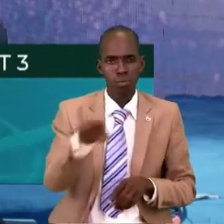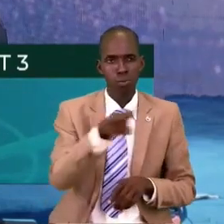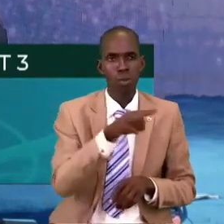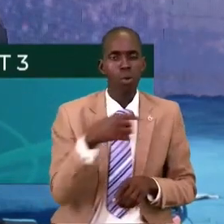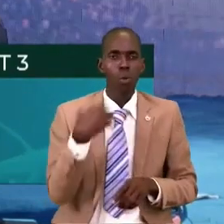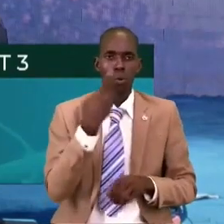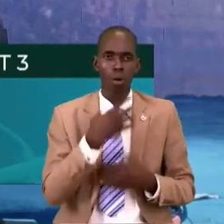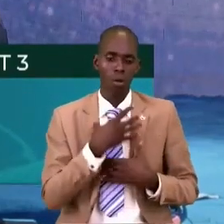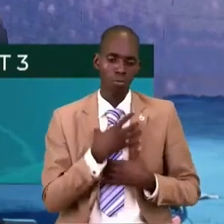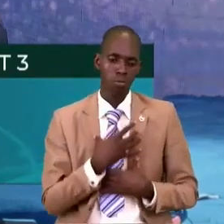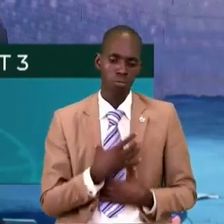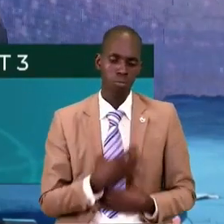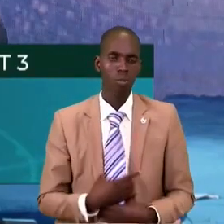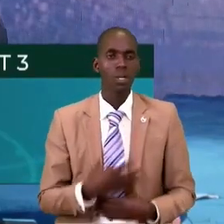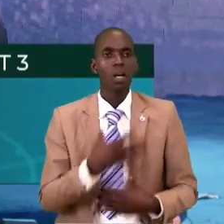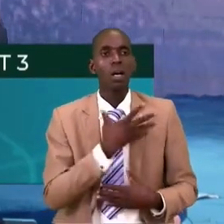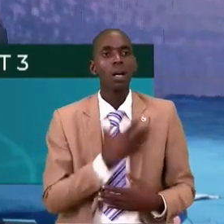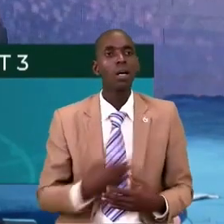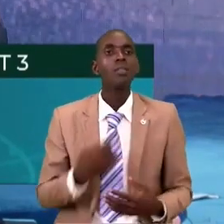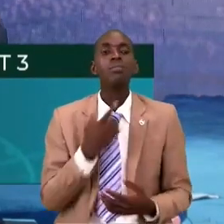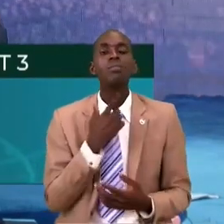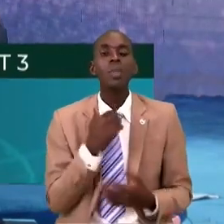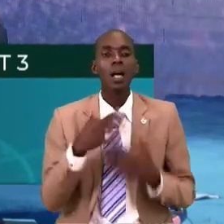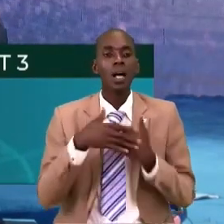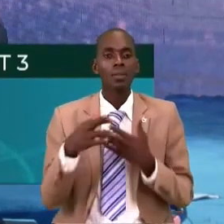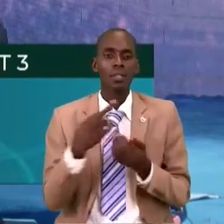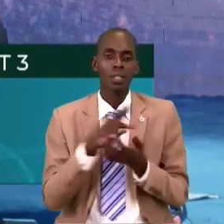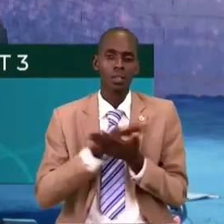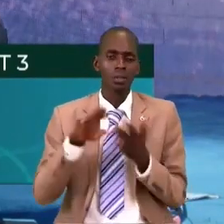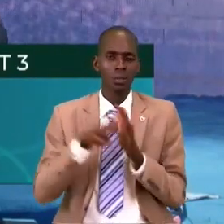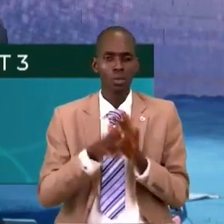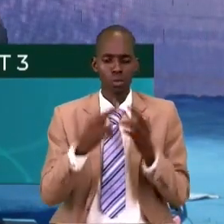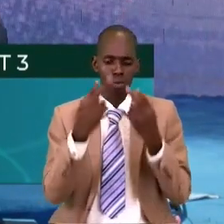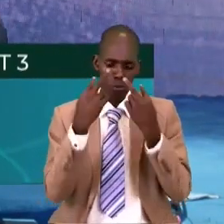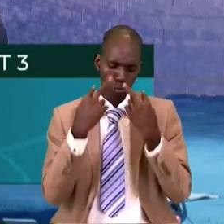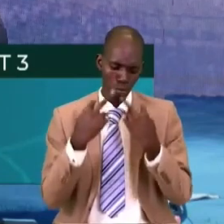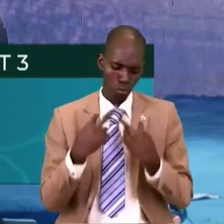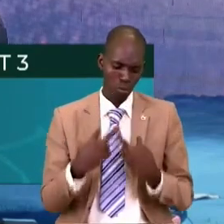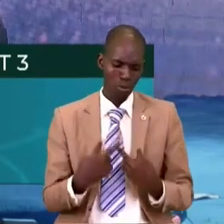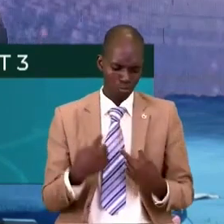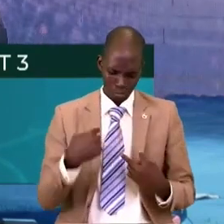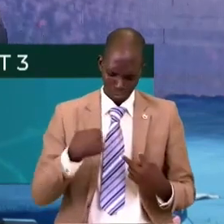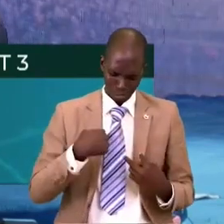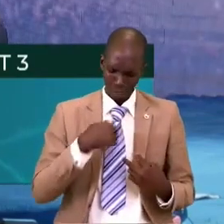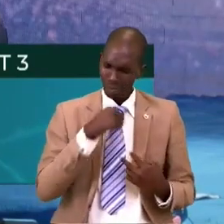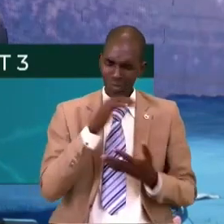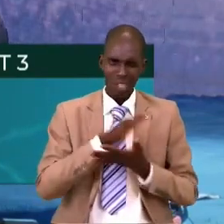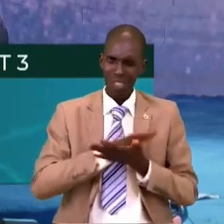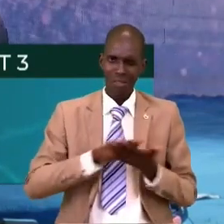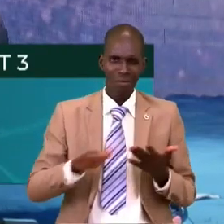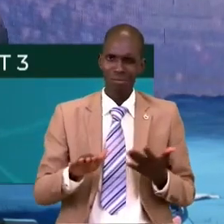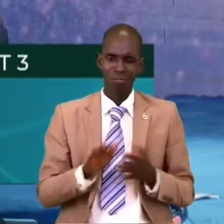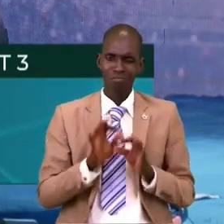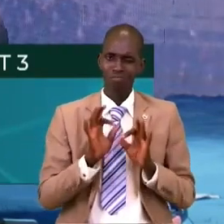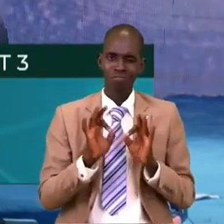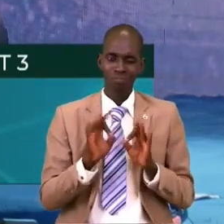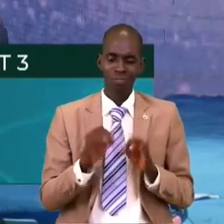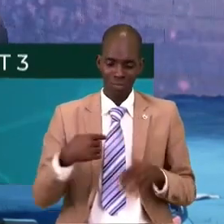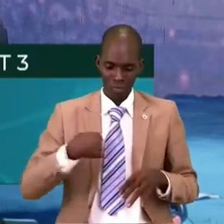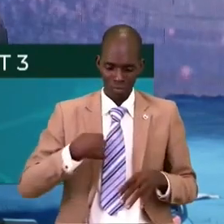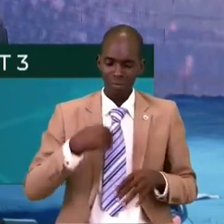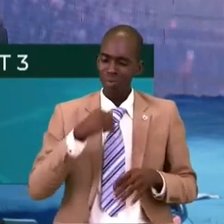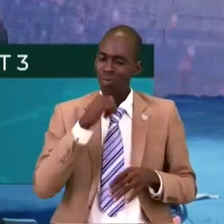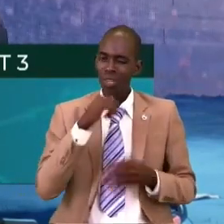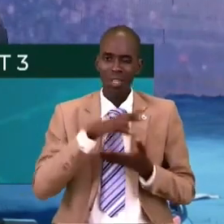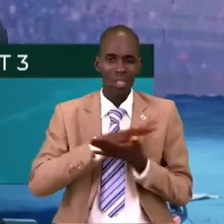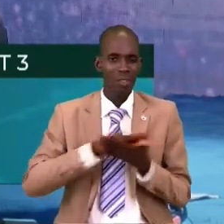your life, this is not righteous enough. You look at your life, this is not honest enough. You look at your life, this is not